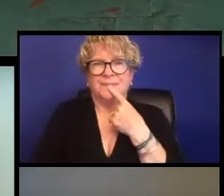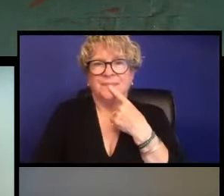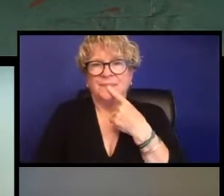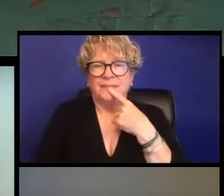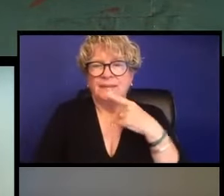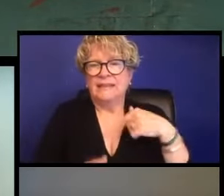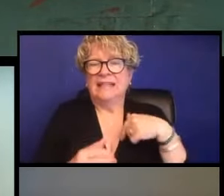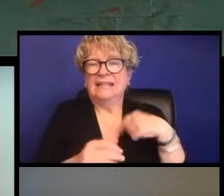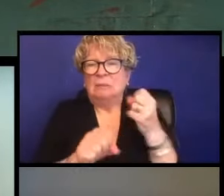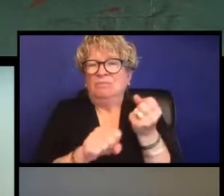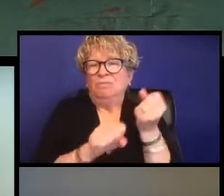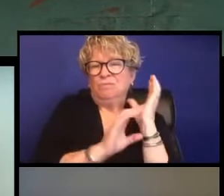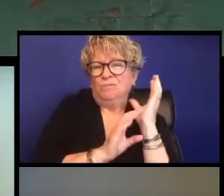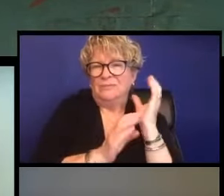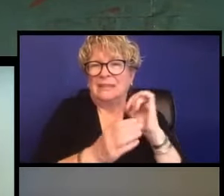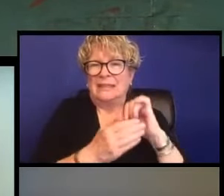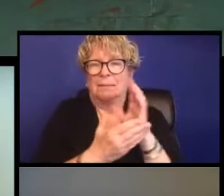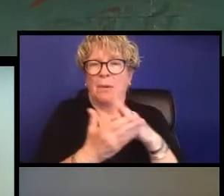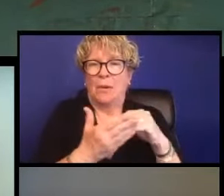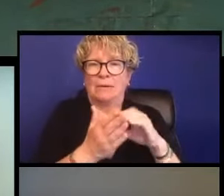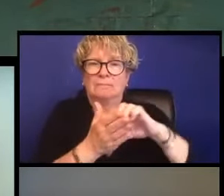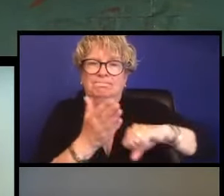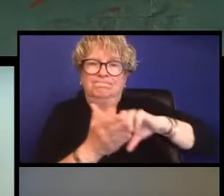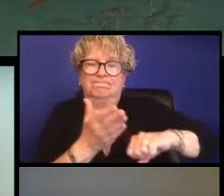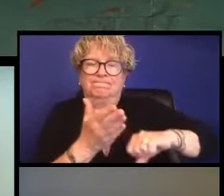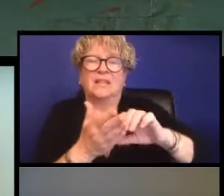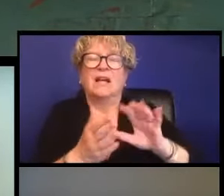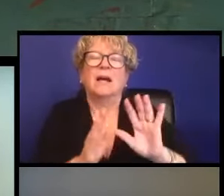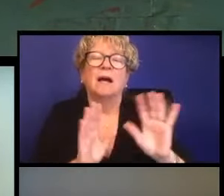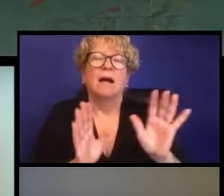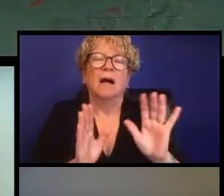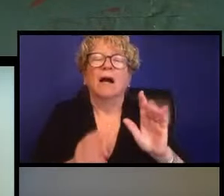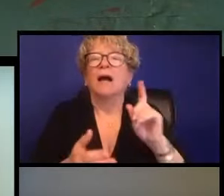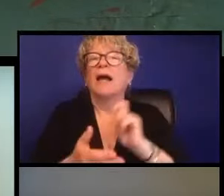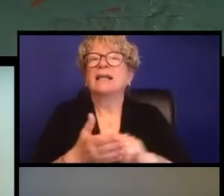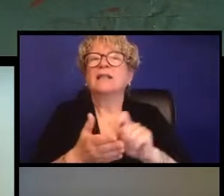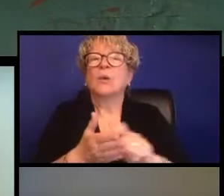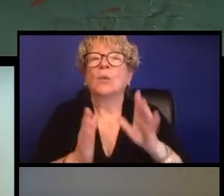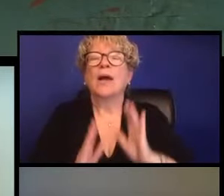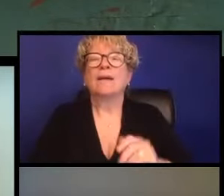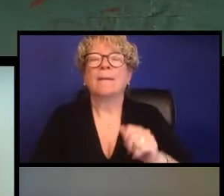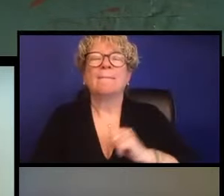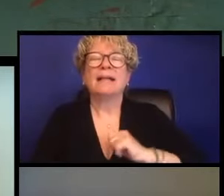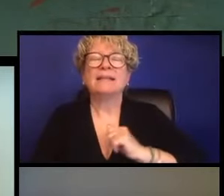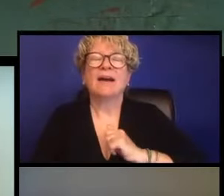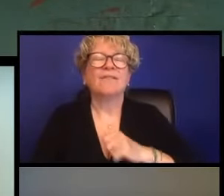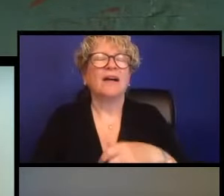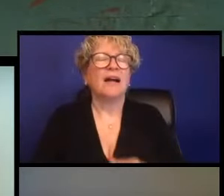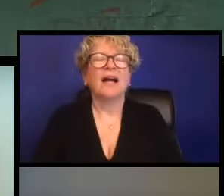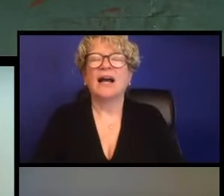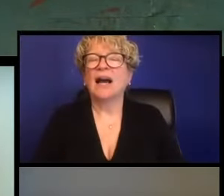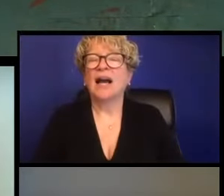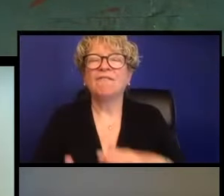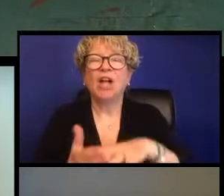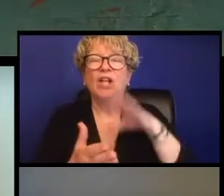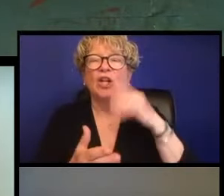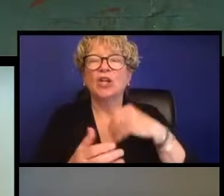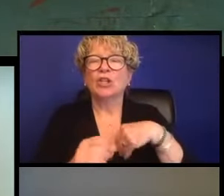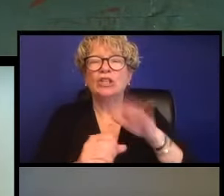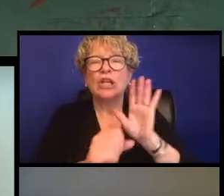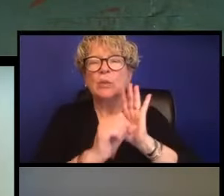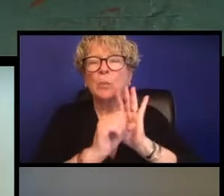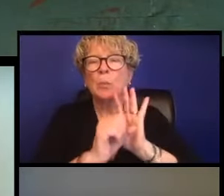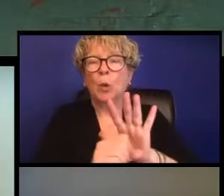window. As a writer myself, what I'm learning to do is just push it all the way to the maximum, you know.